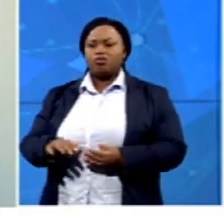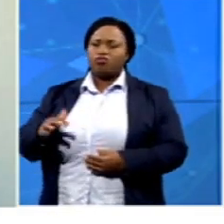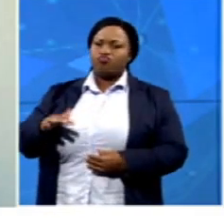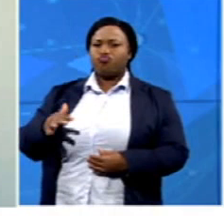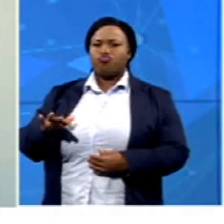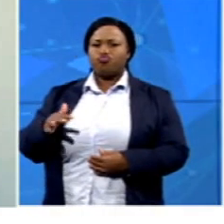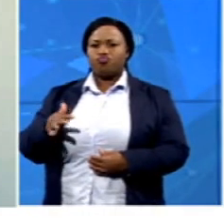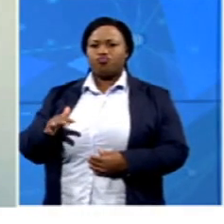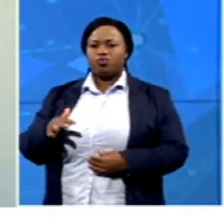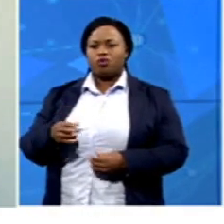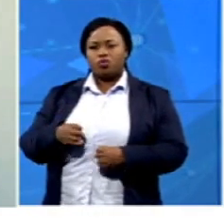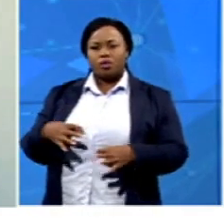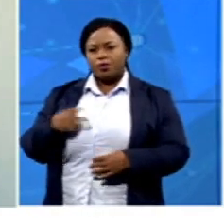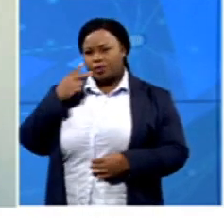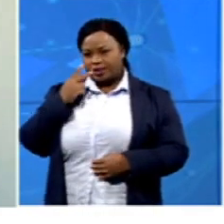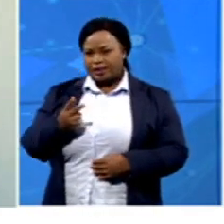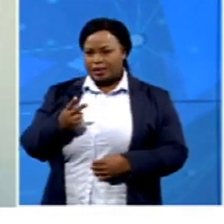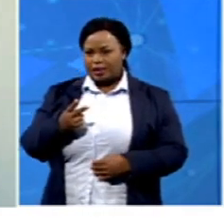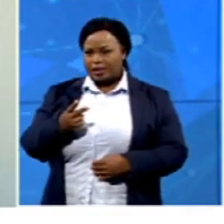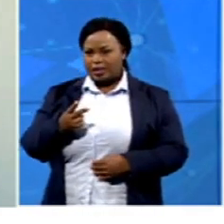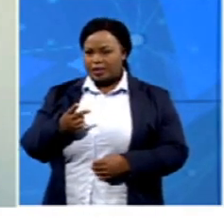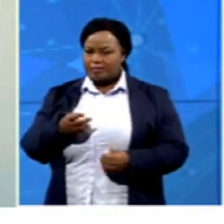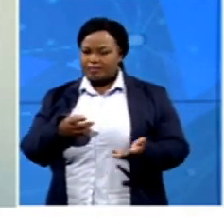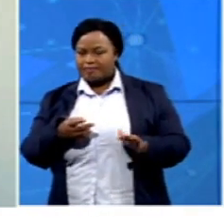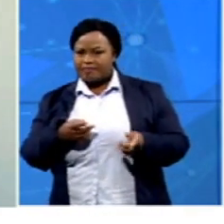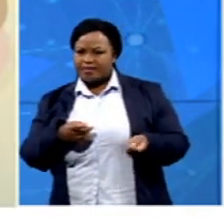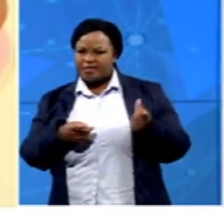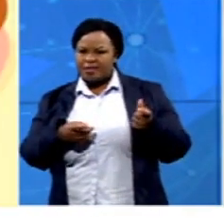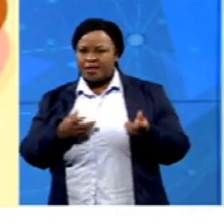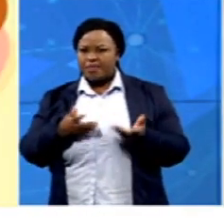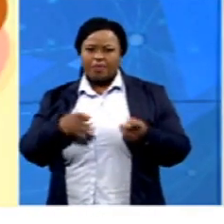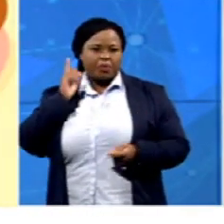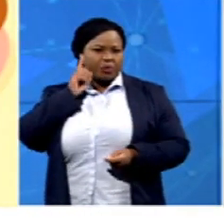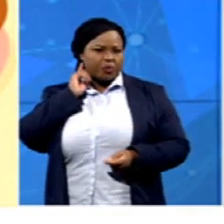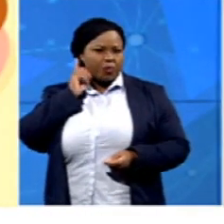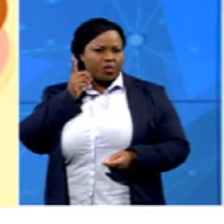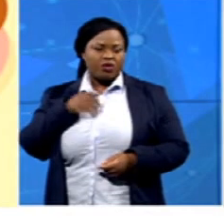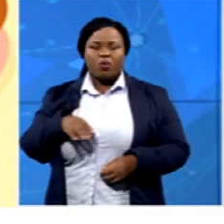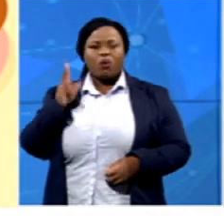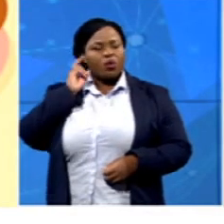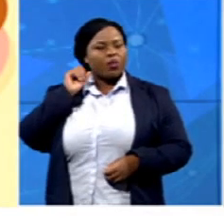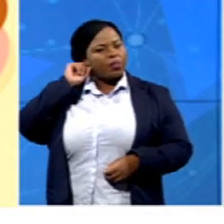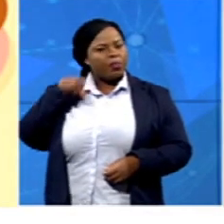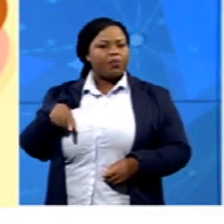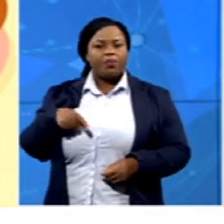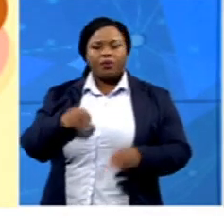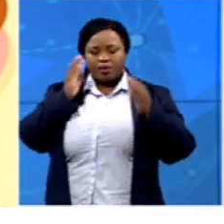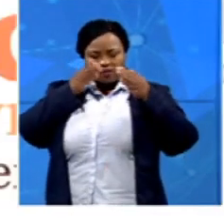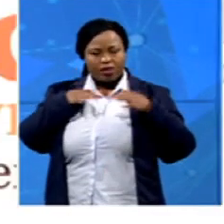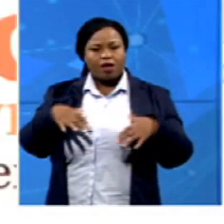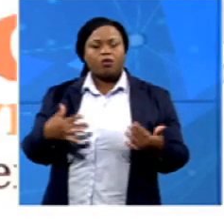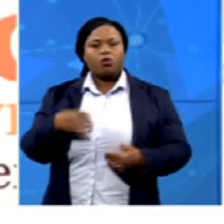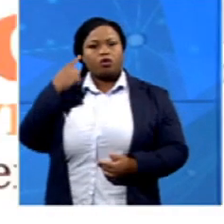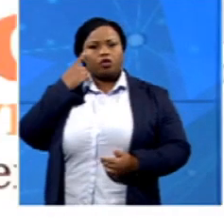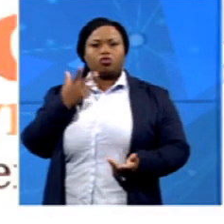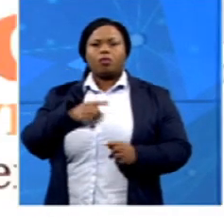the small lags, but then you think, maybe they're just naughty, or they're not listening, or they're not paying attention. But